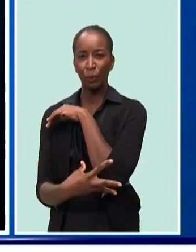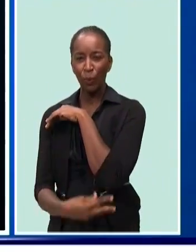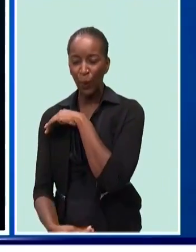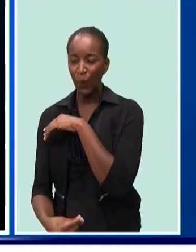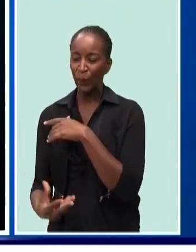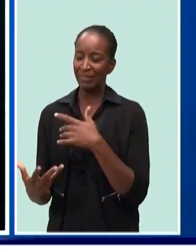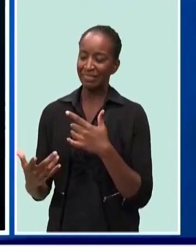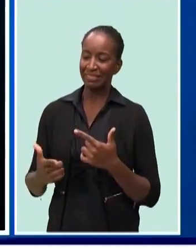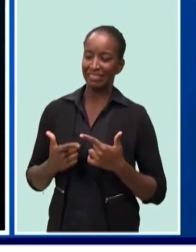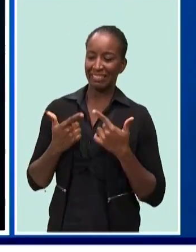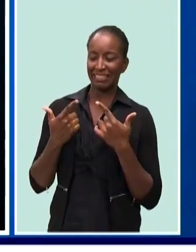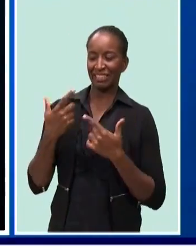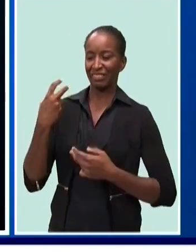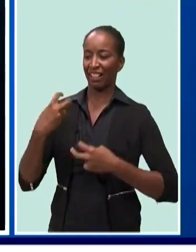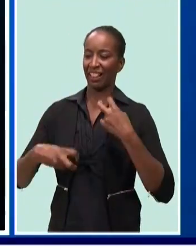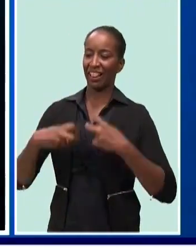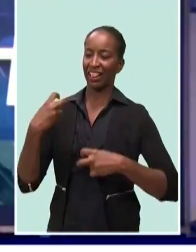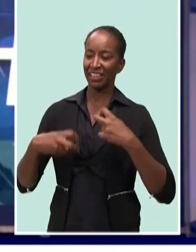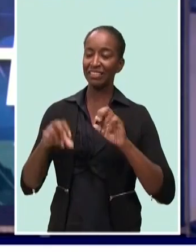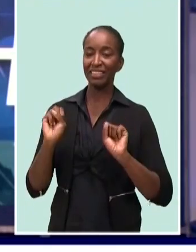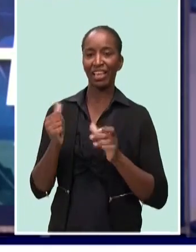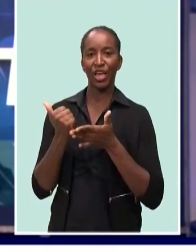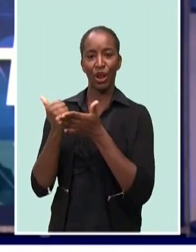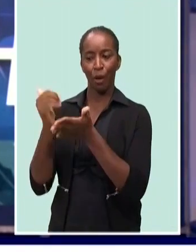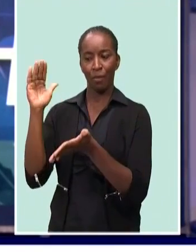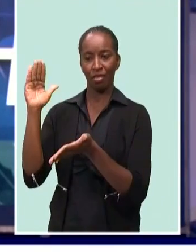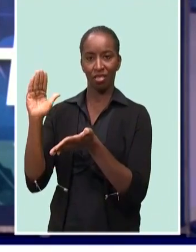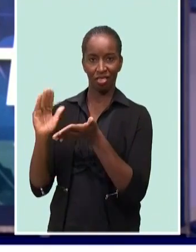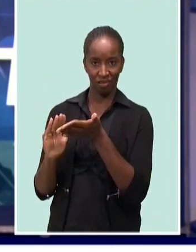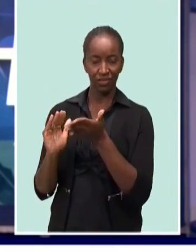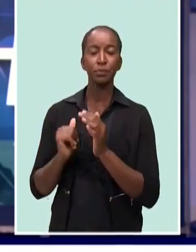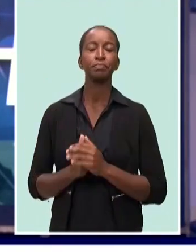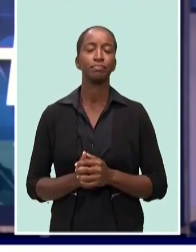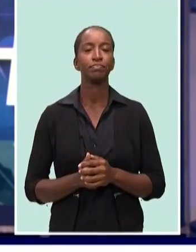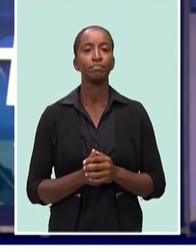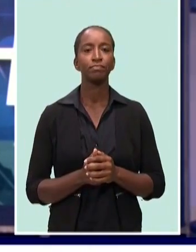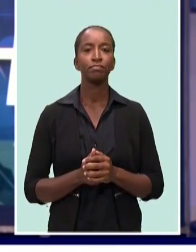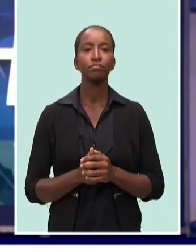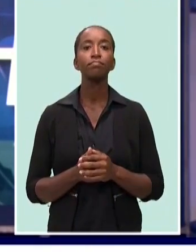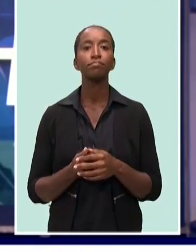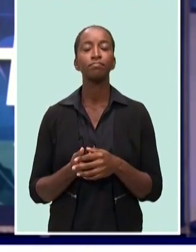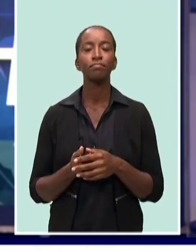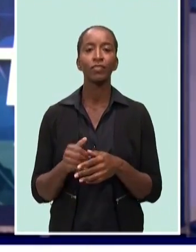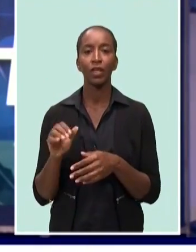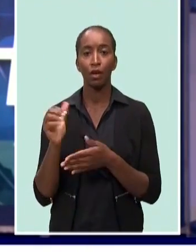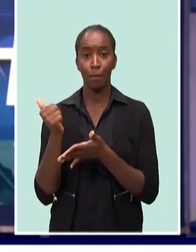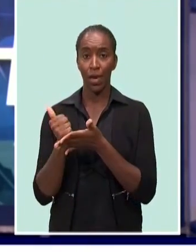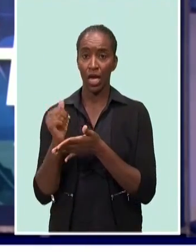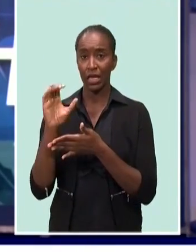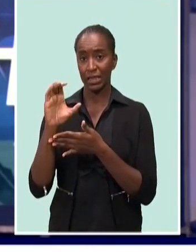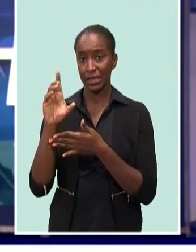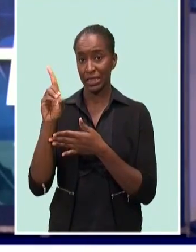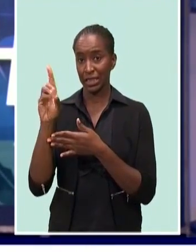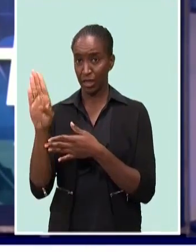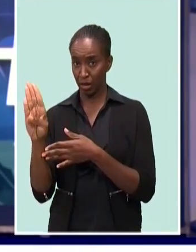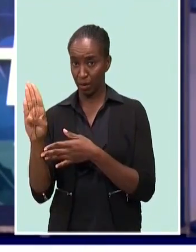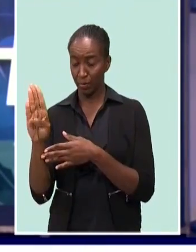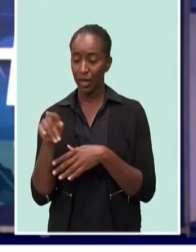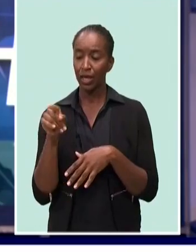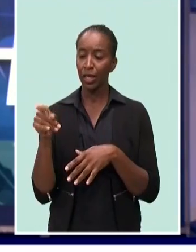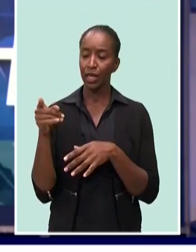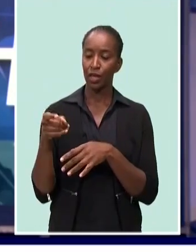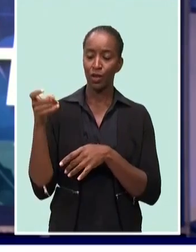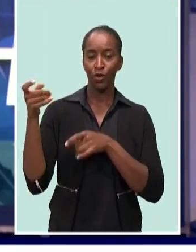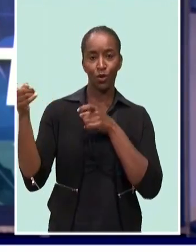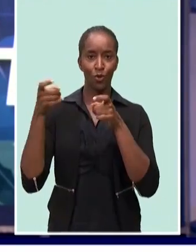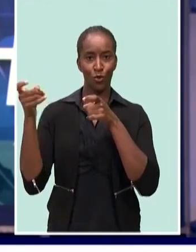seen among this vulnerable group. And Director of Projects at the CDB, Daniel Best, says it's part of a larger effort by that bank